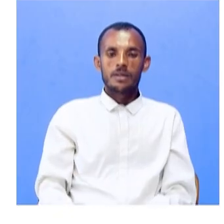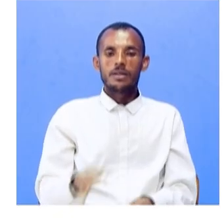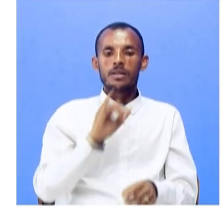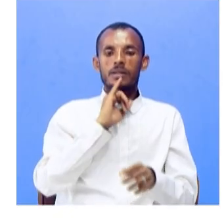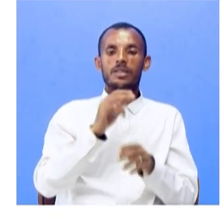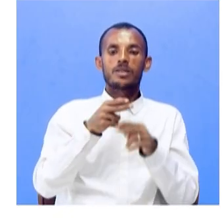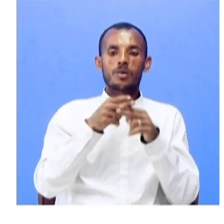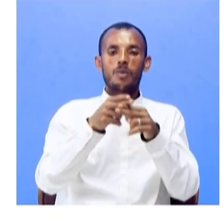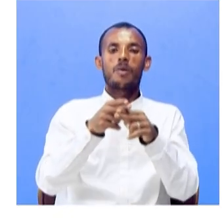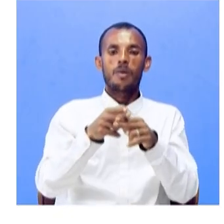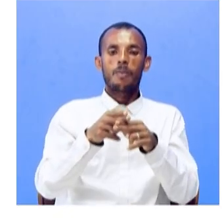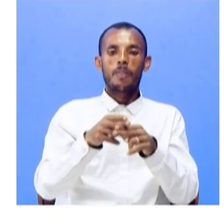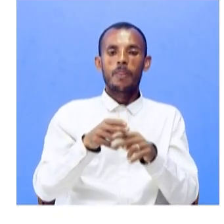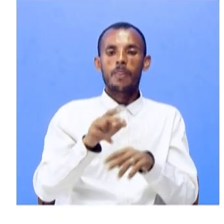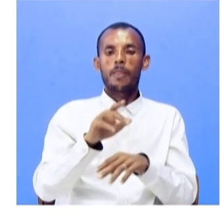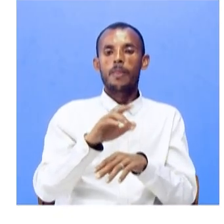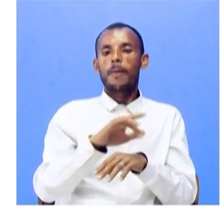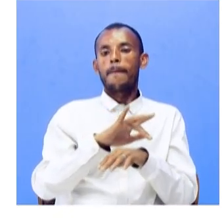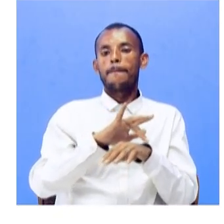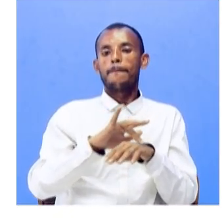is called